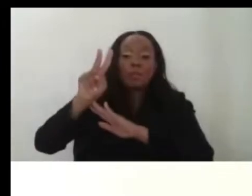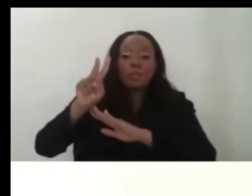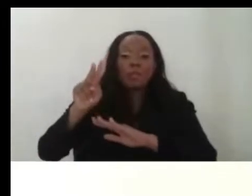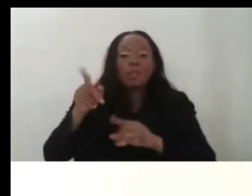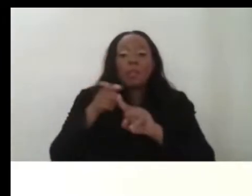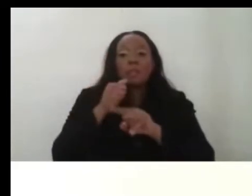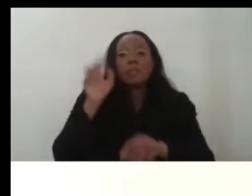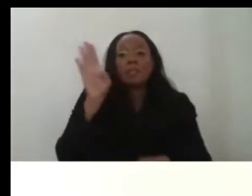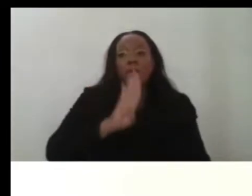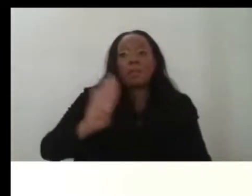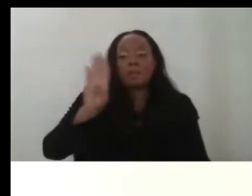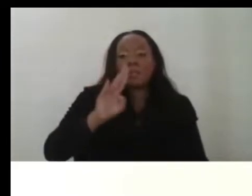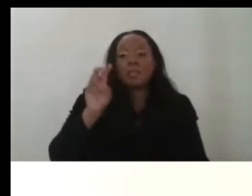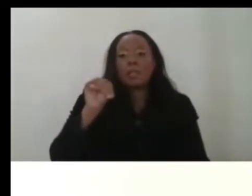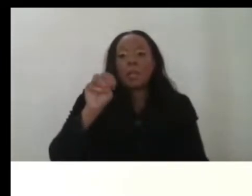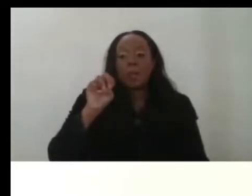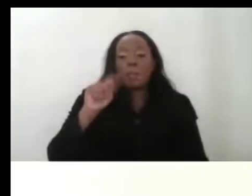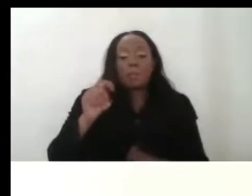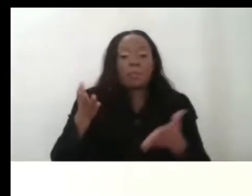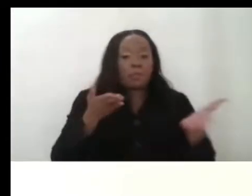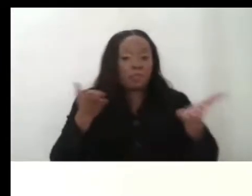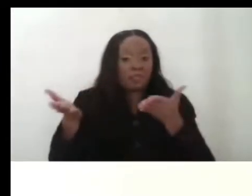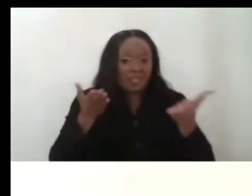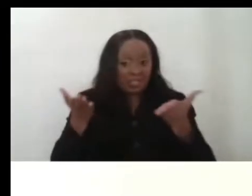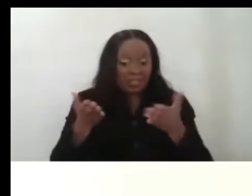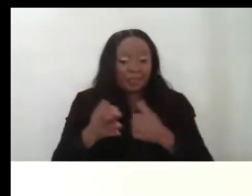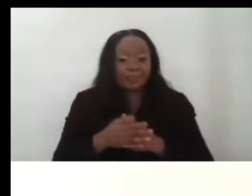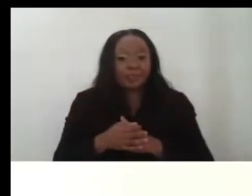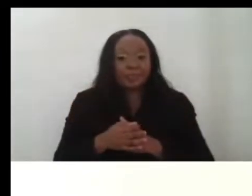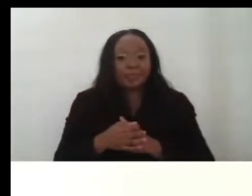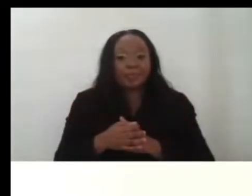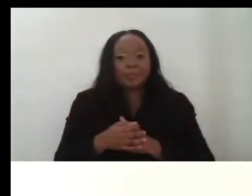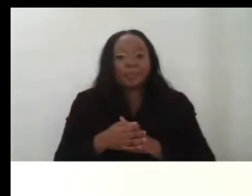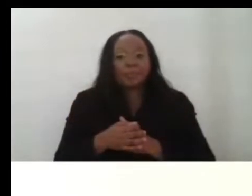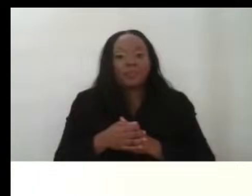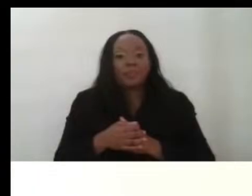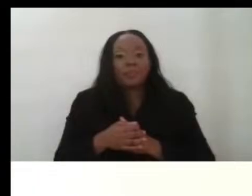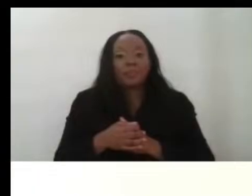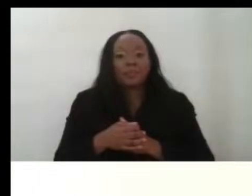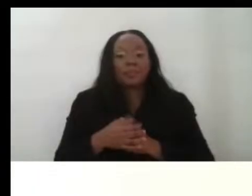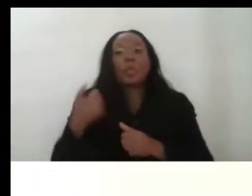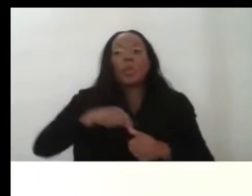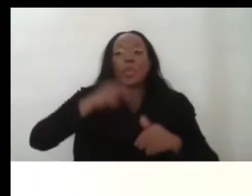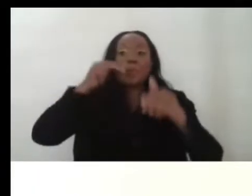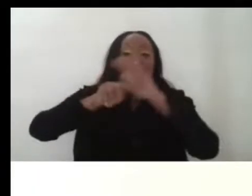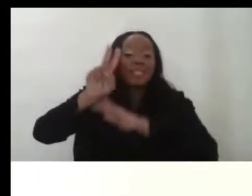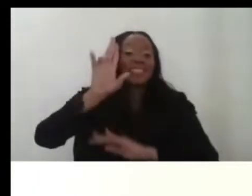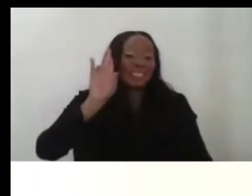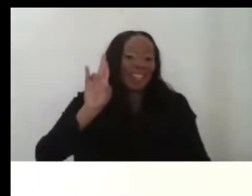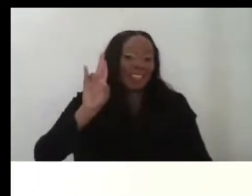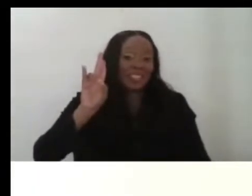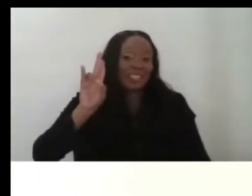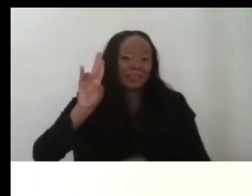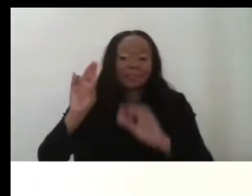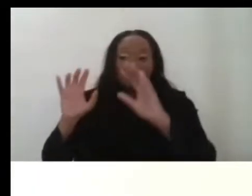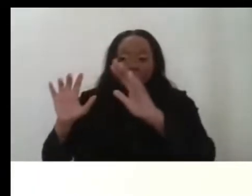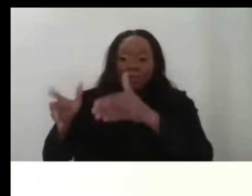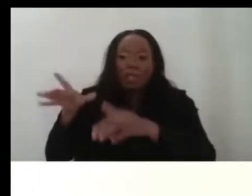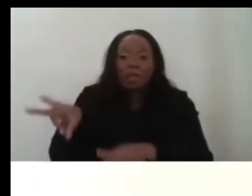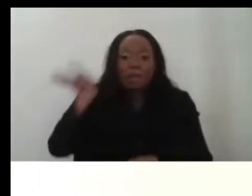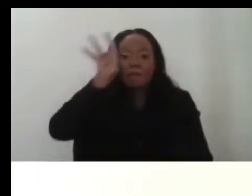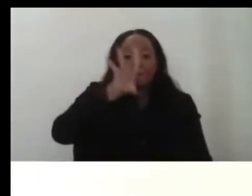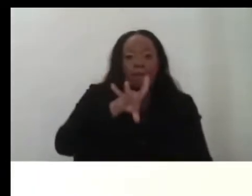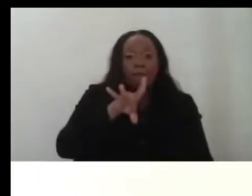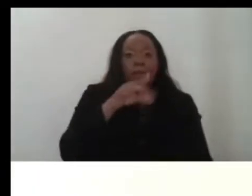Services, tropical storms, we predicted 7, 4 of which become hurricane, and 2 of